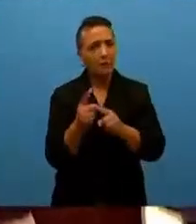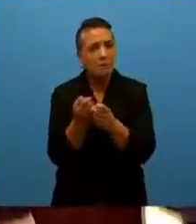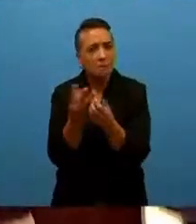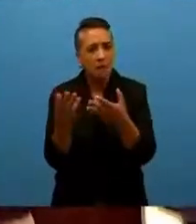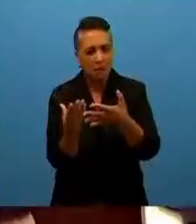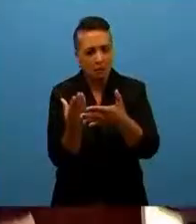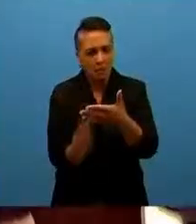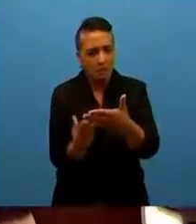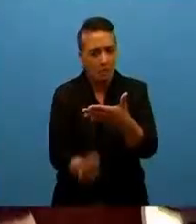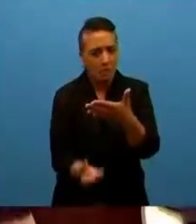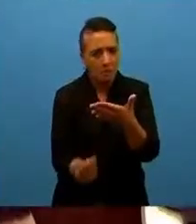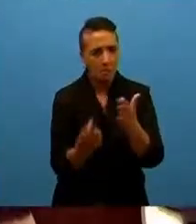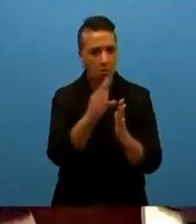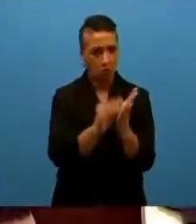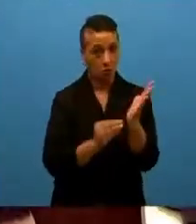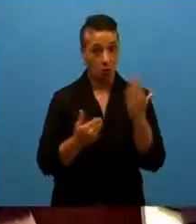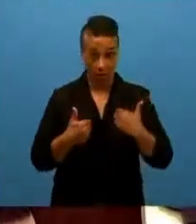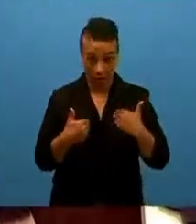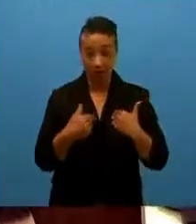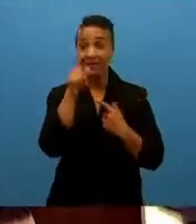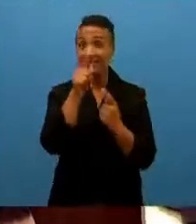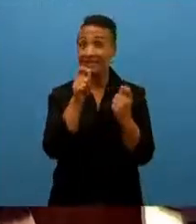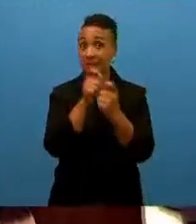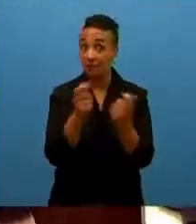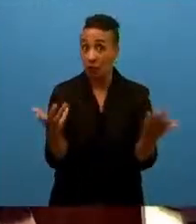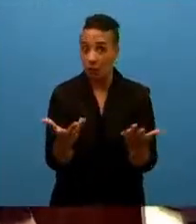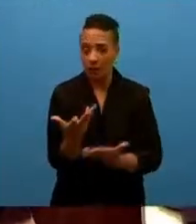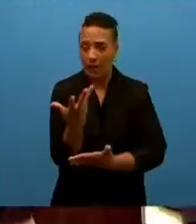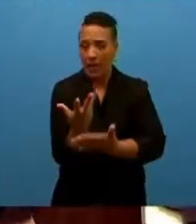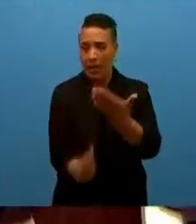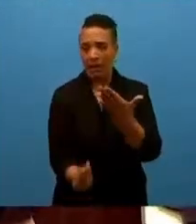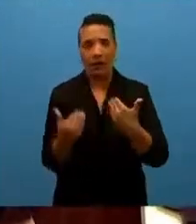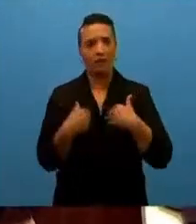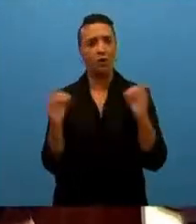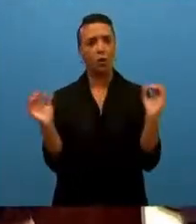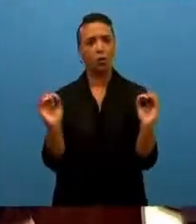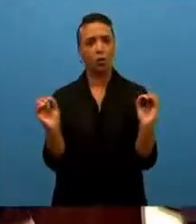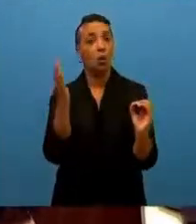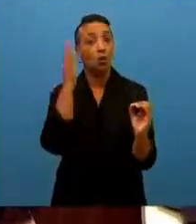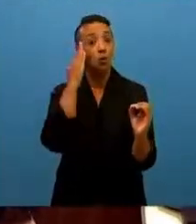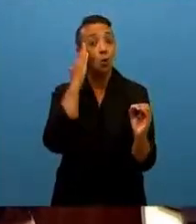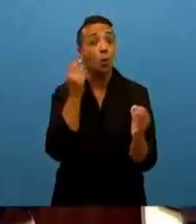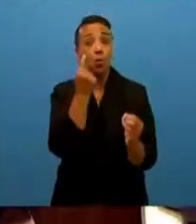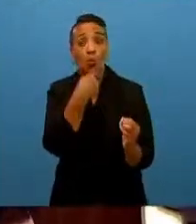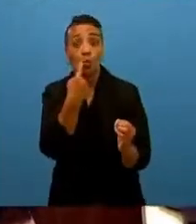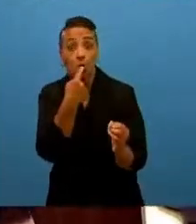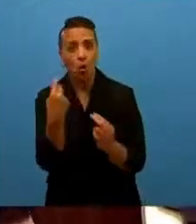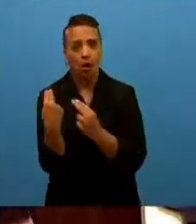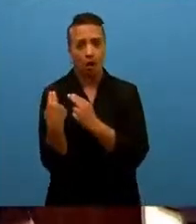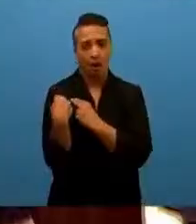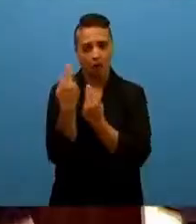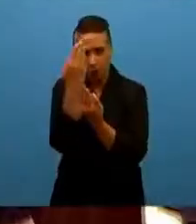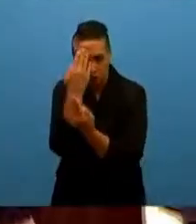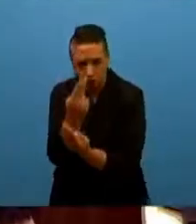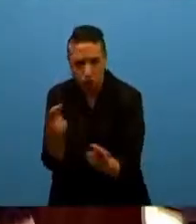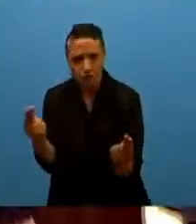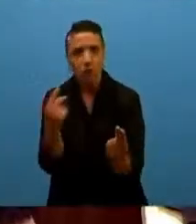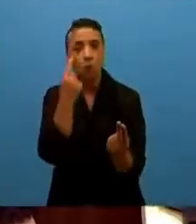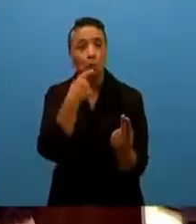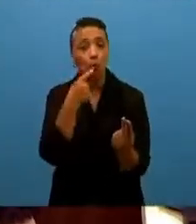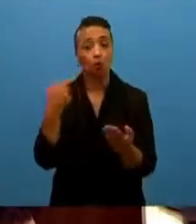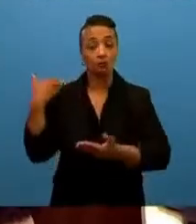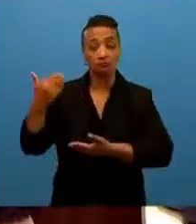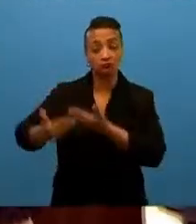intersessional report, particularly the lack of emphasizing on accountability and respect for